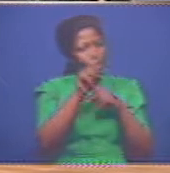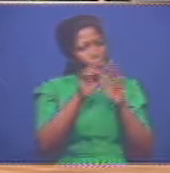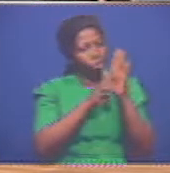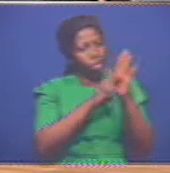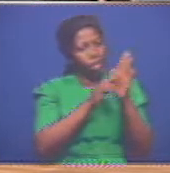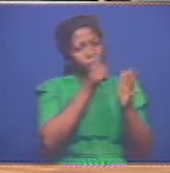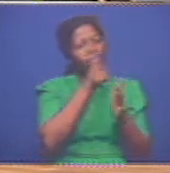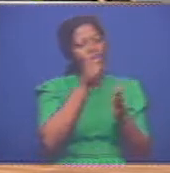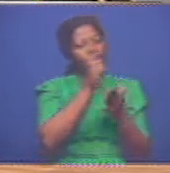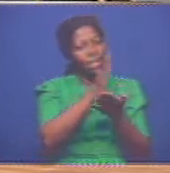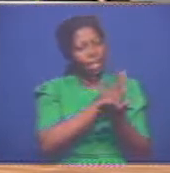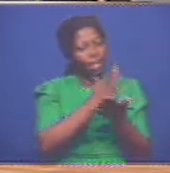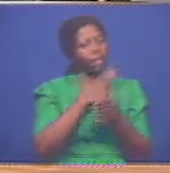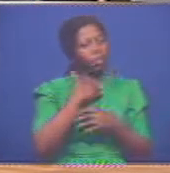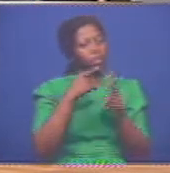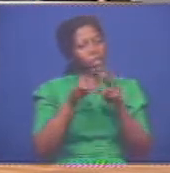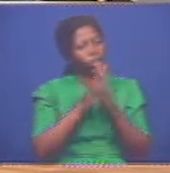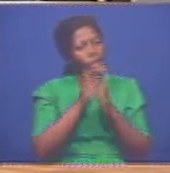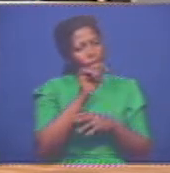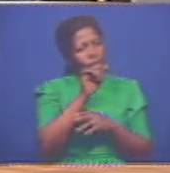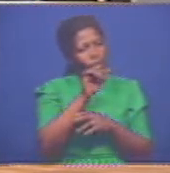sector, and I want to start with you, Reuben.